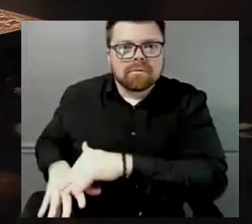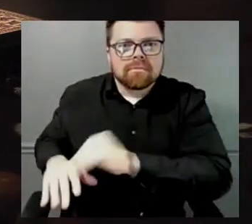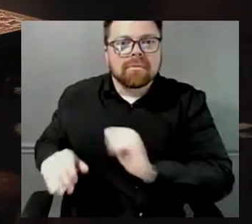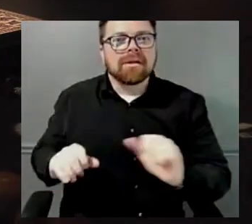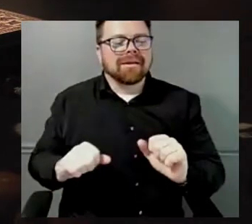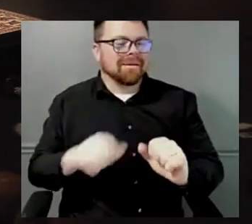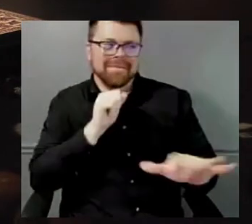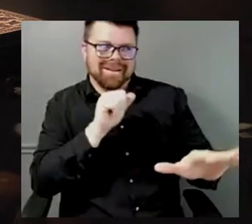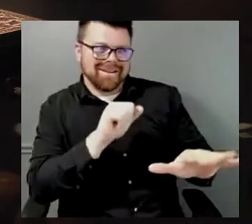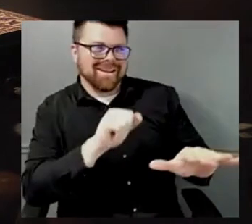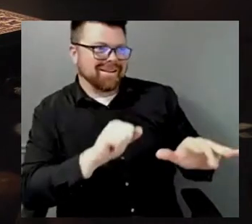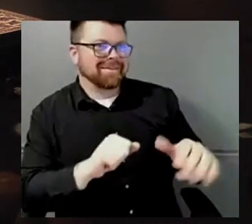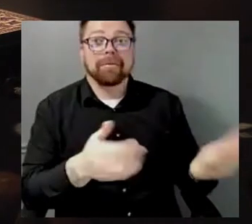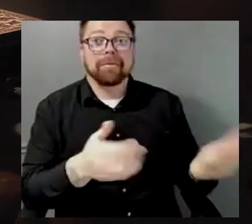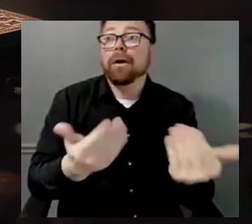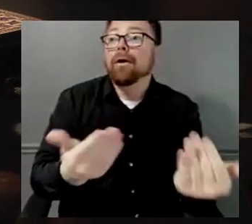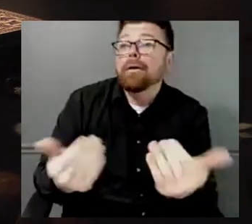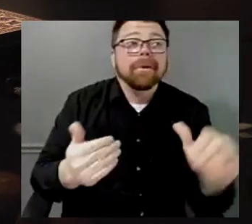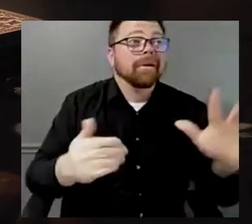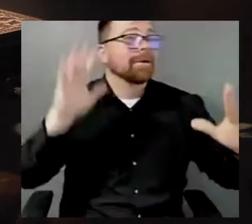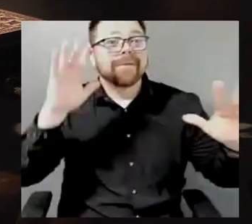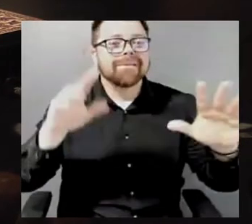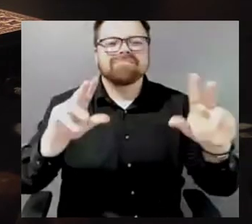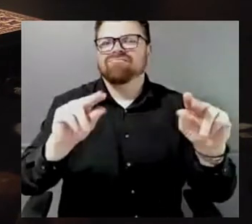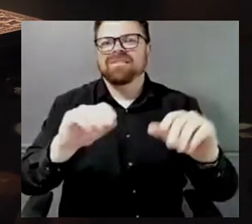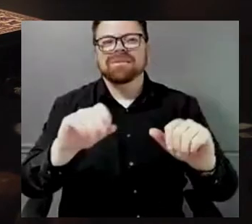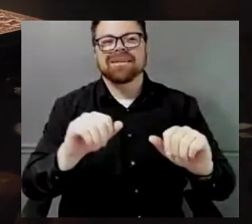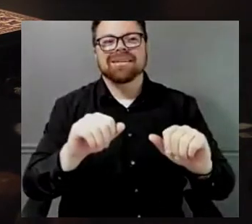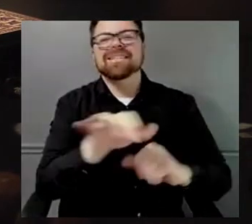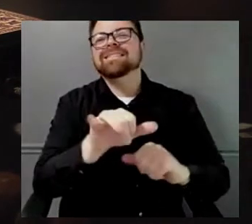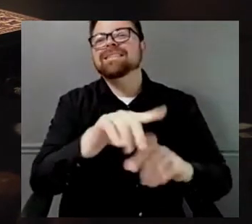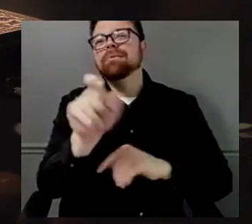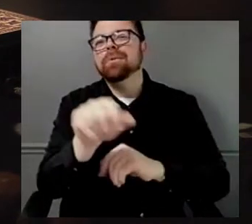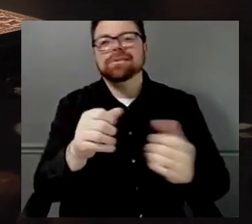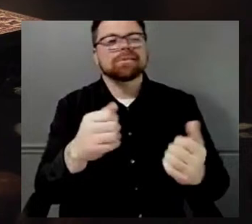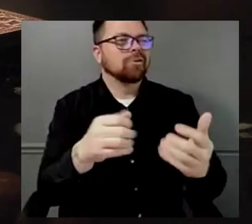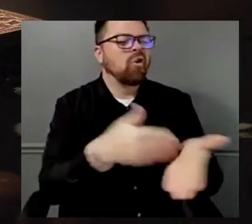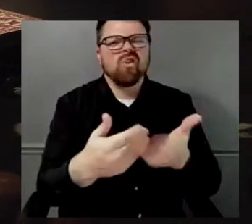your hand, but I ask the same question of many audiences. How many of